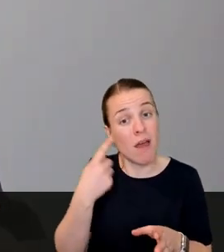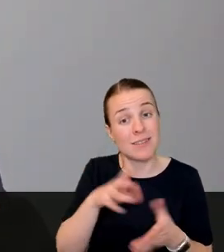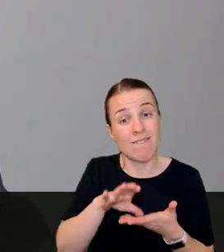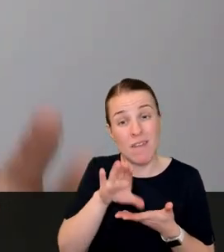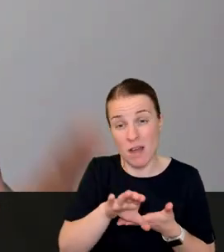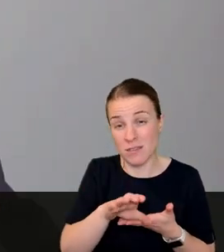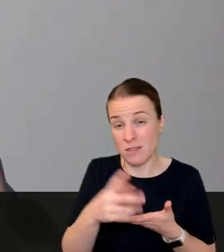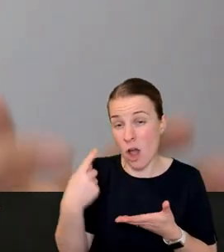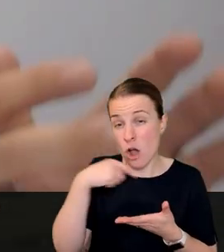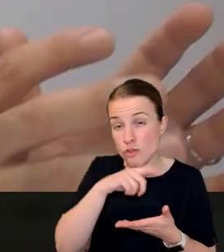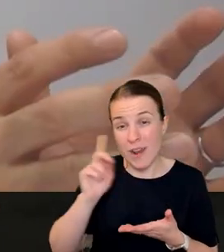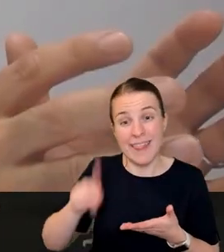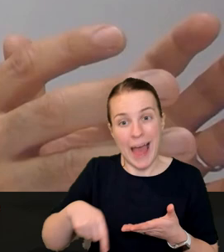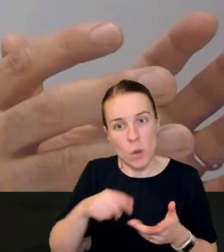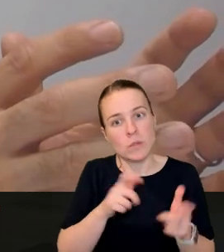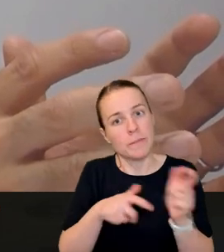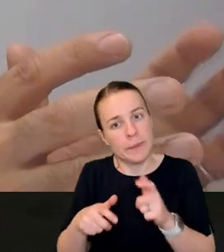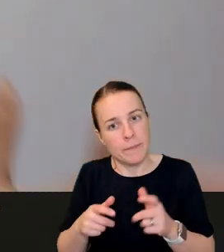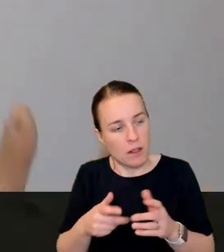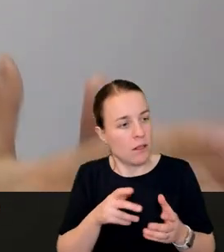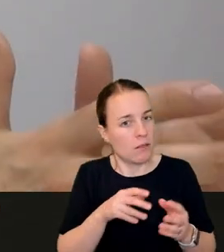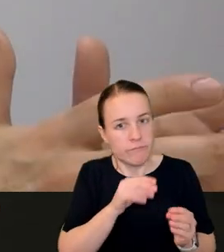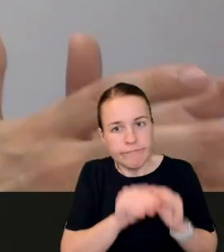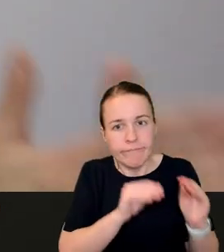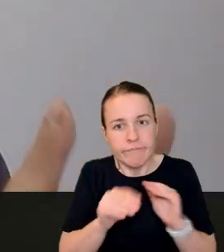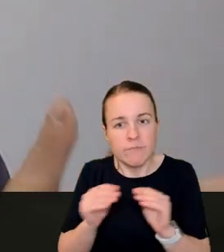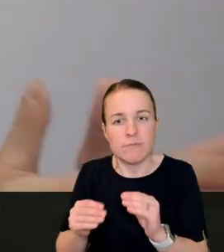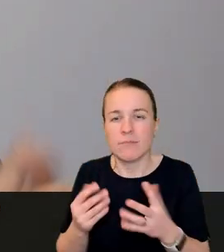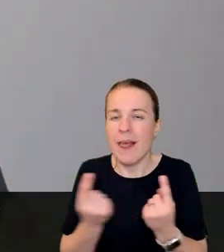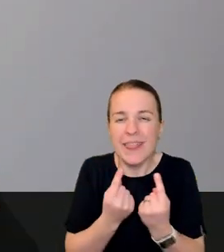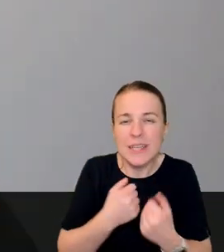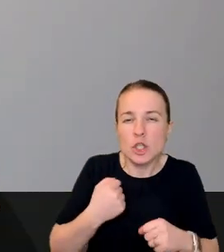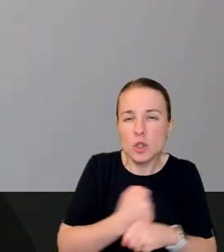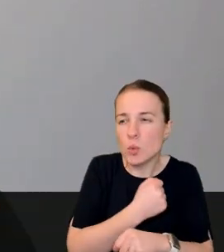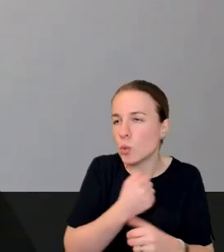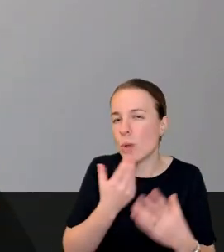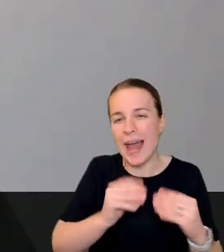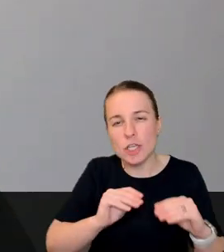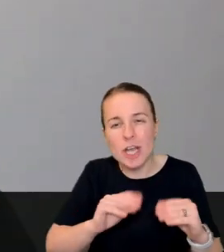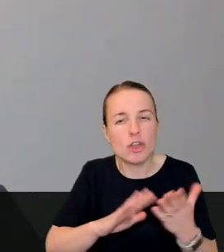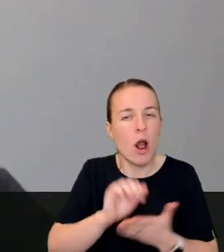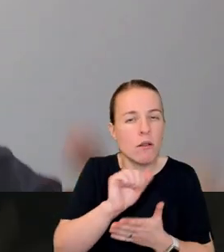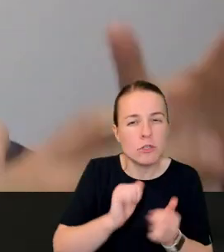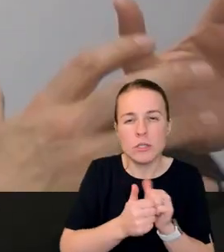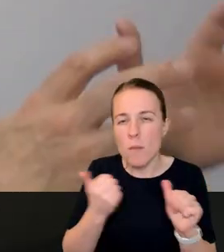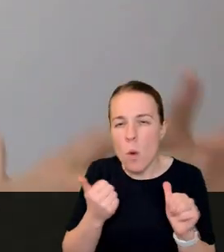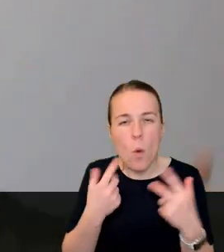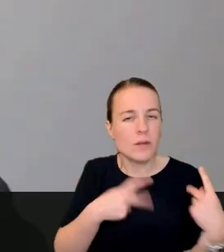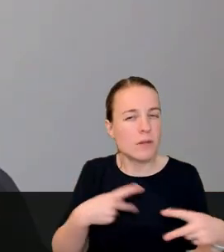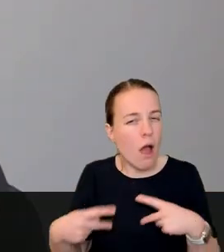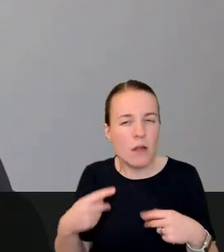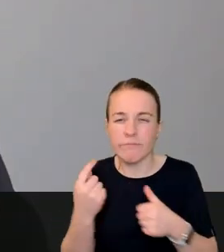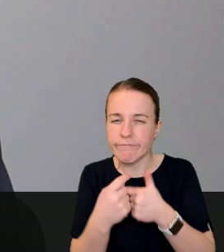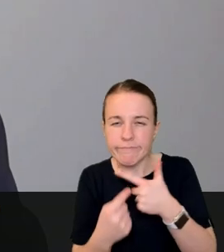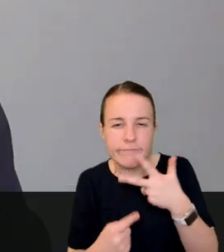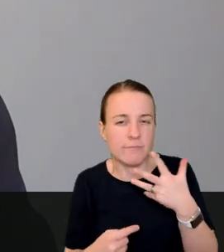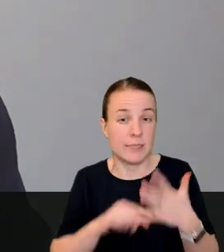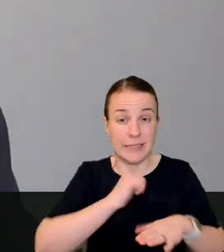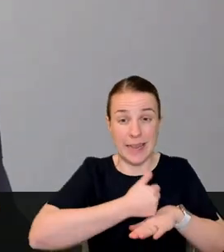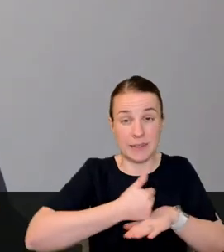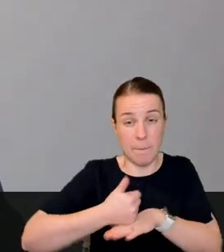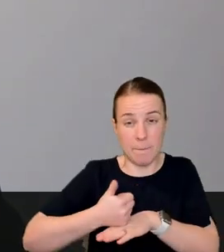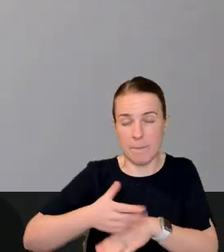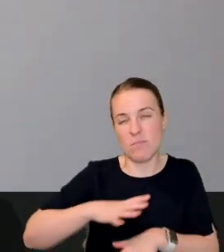constructive things through education, culture, sports, dance and so forth. I've already mentioned the Violence Reduction